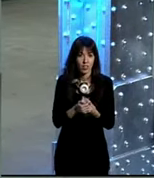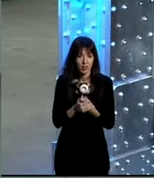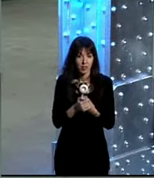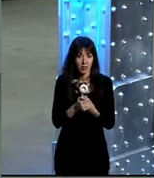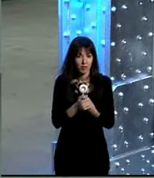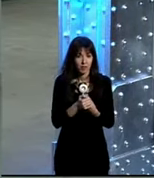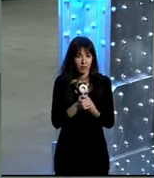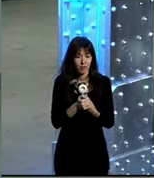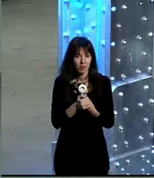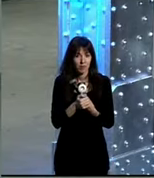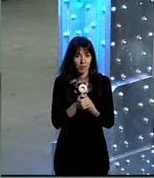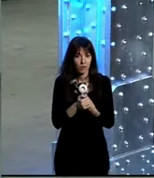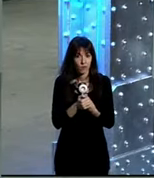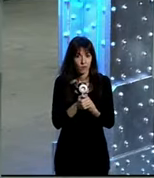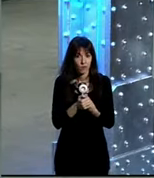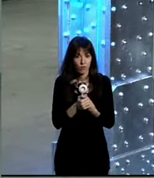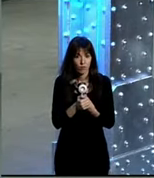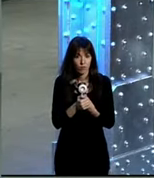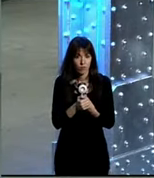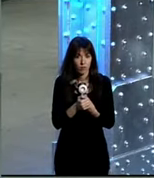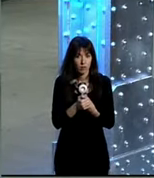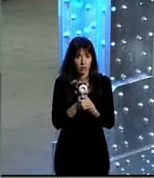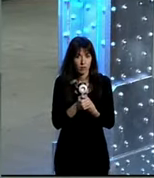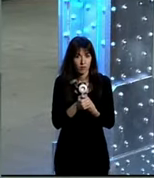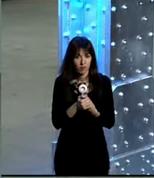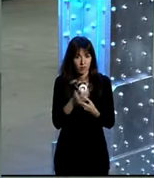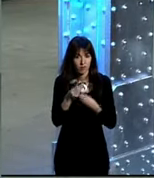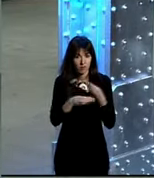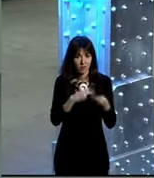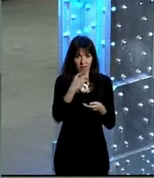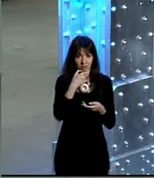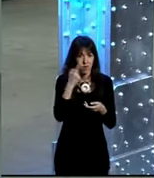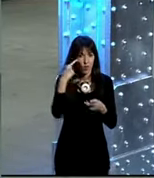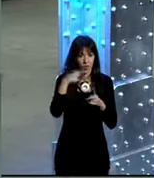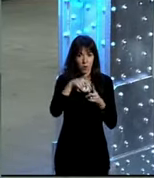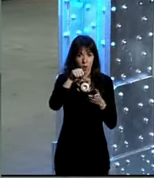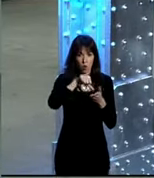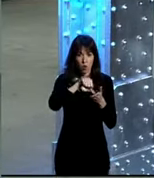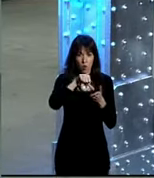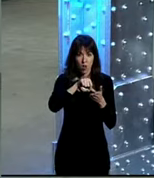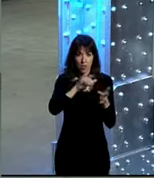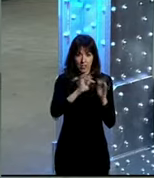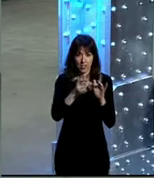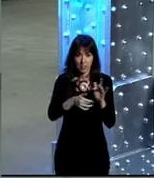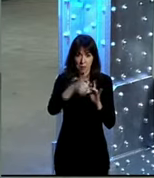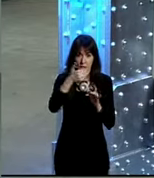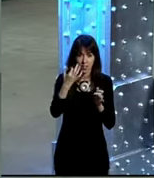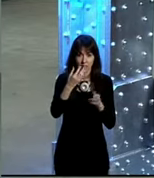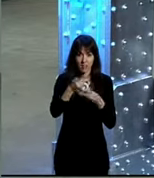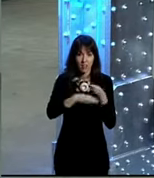their city playable, and the ones who won it were this project called hello lamppost.